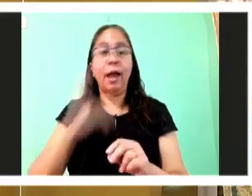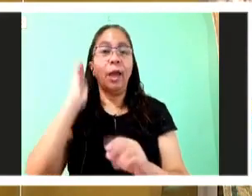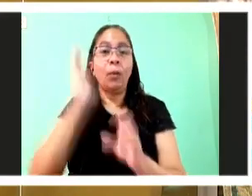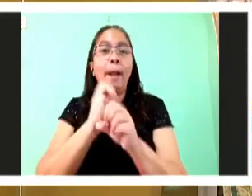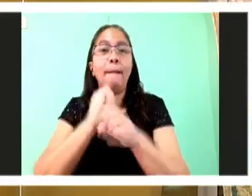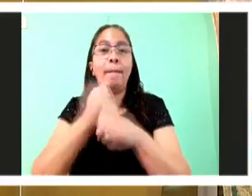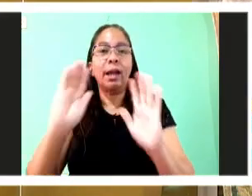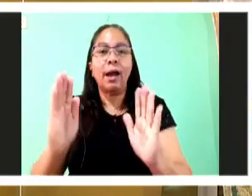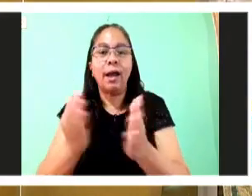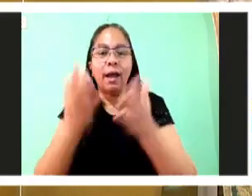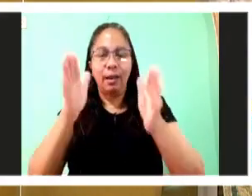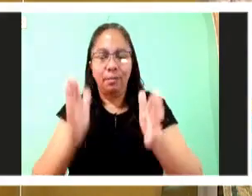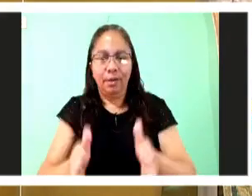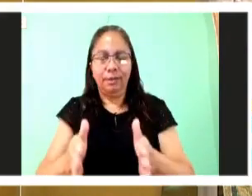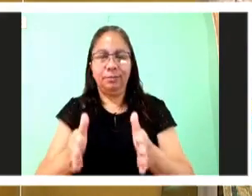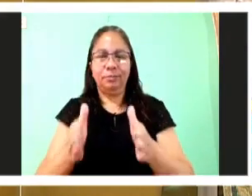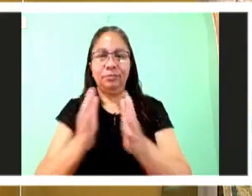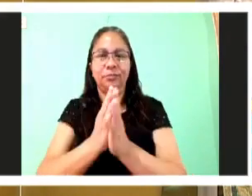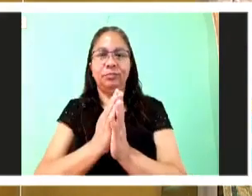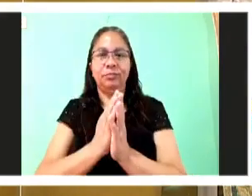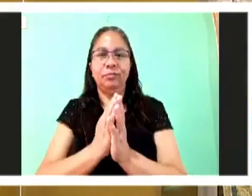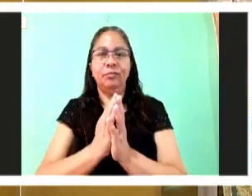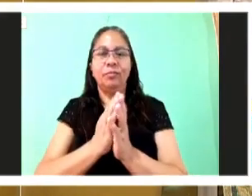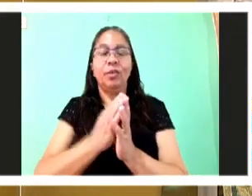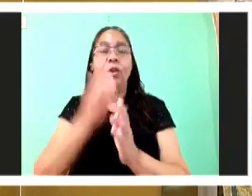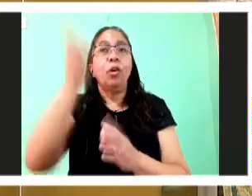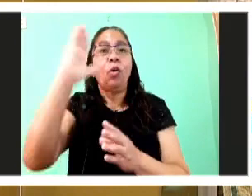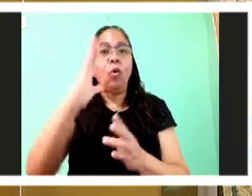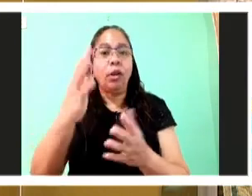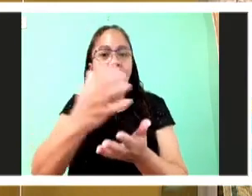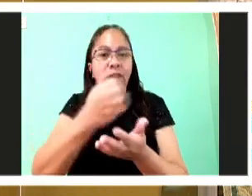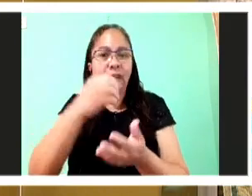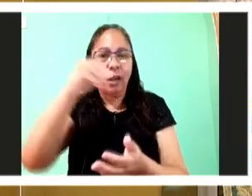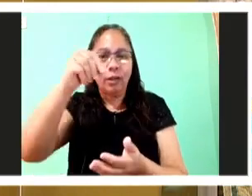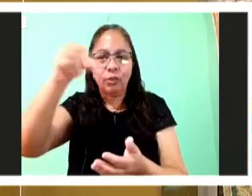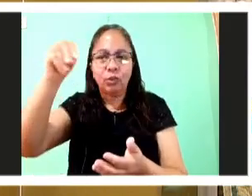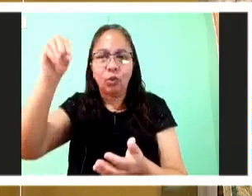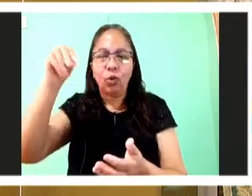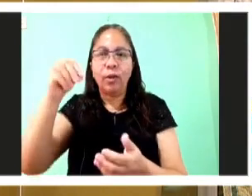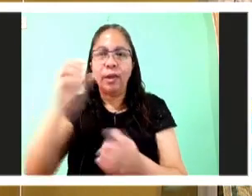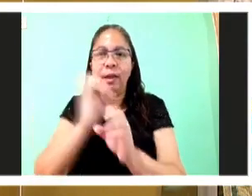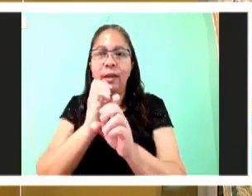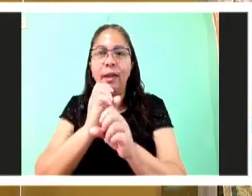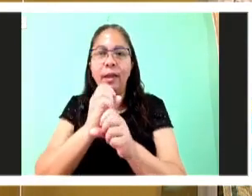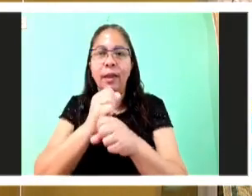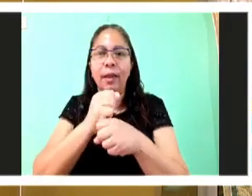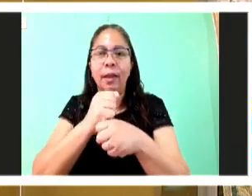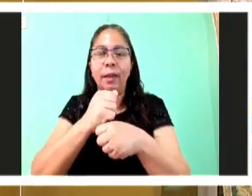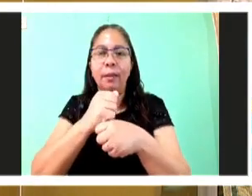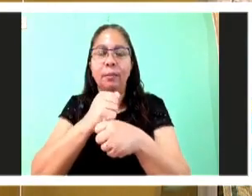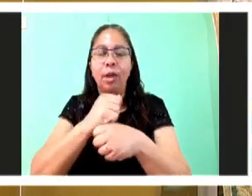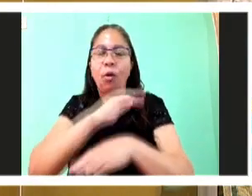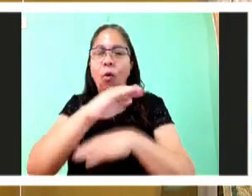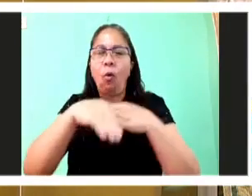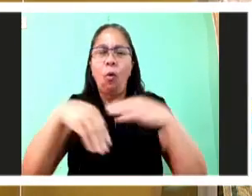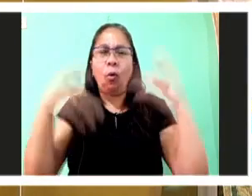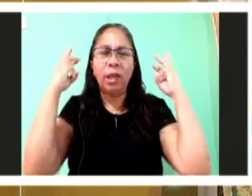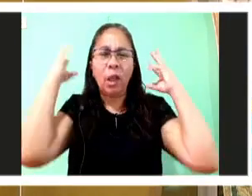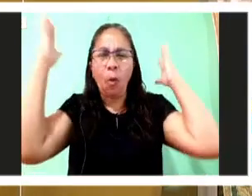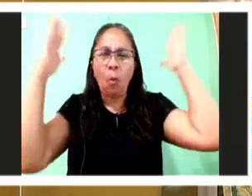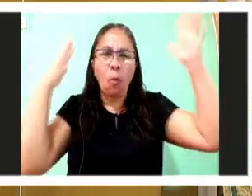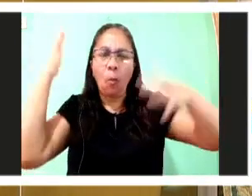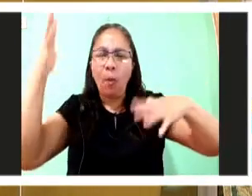helpmate." So from the soil, the Lord fashioned all the wild beasts and all the birds of heaven.